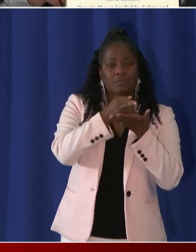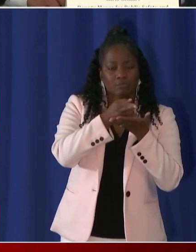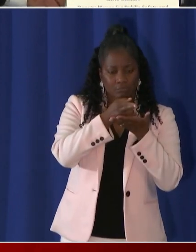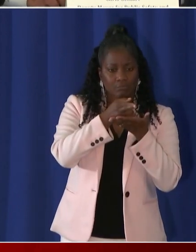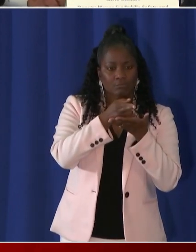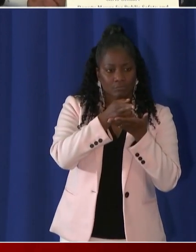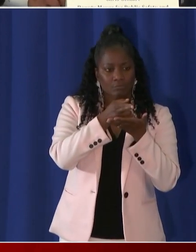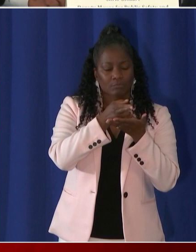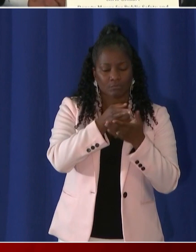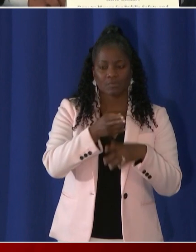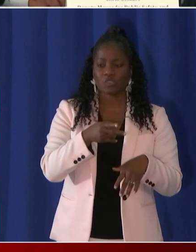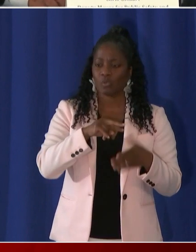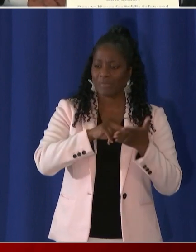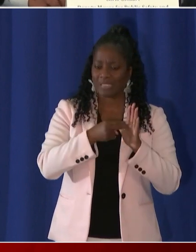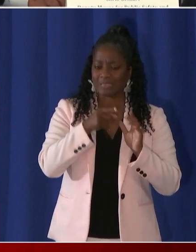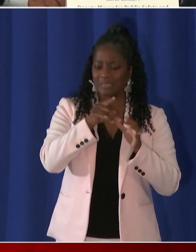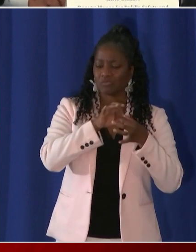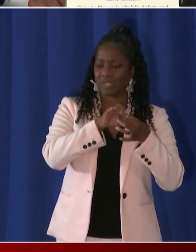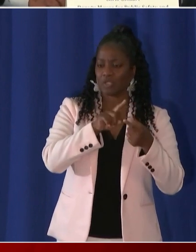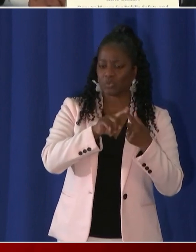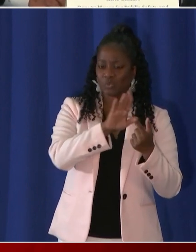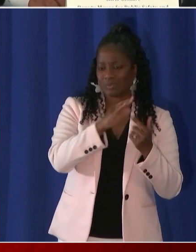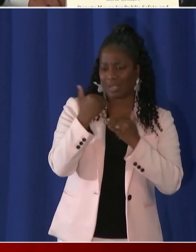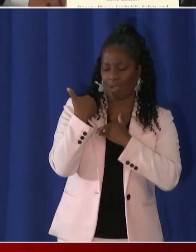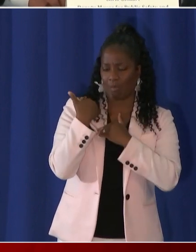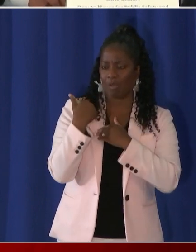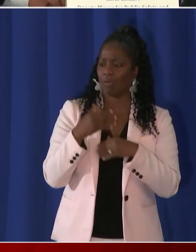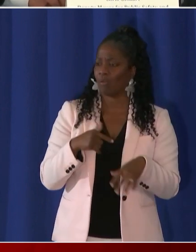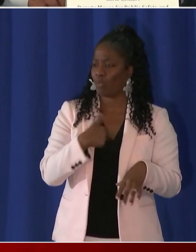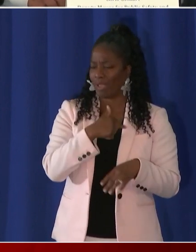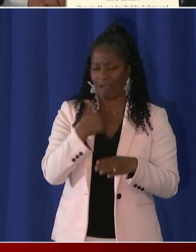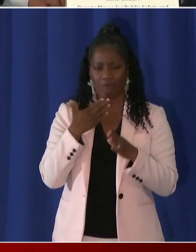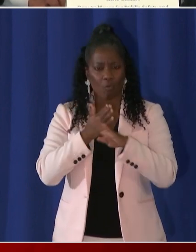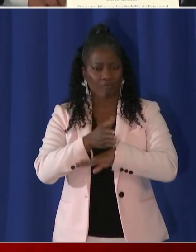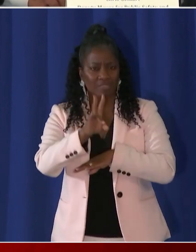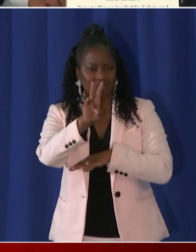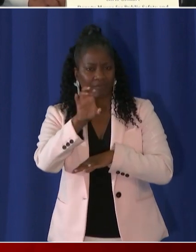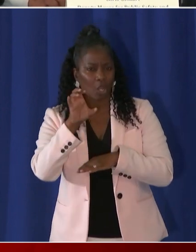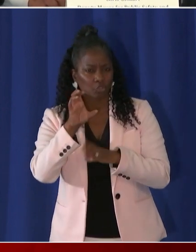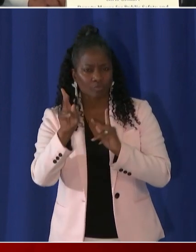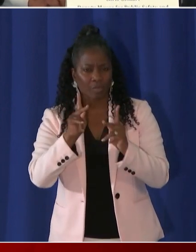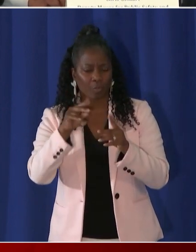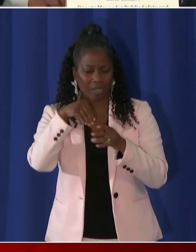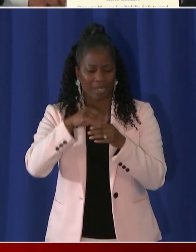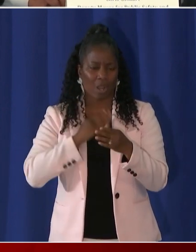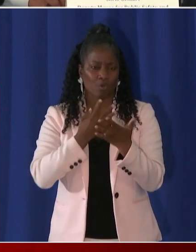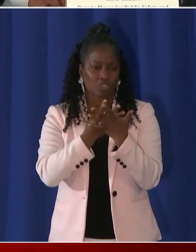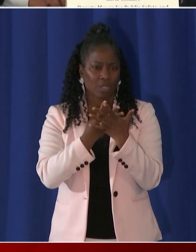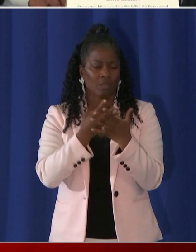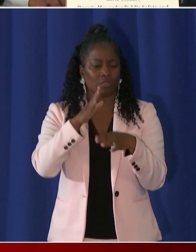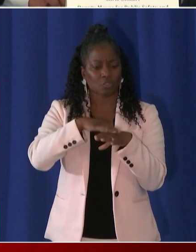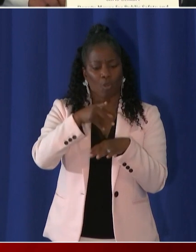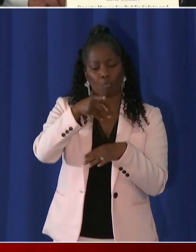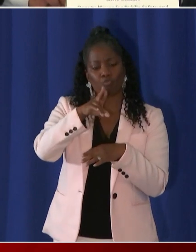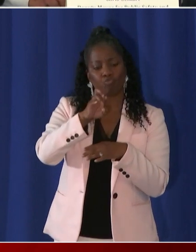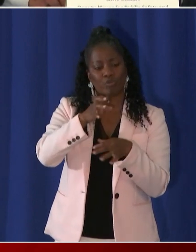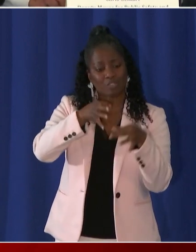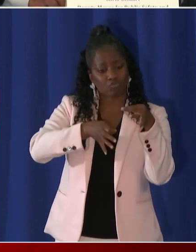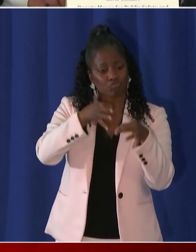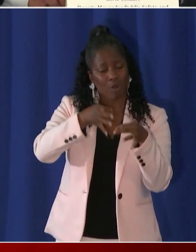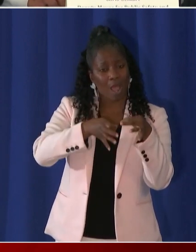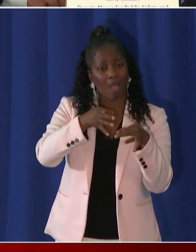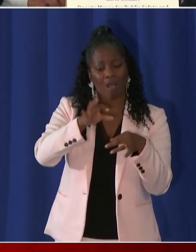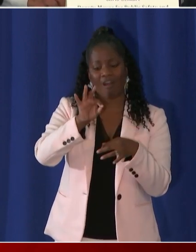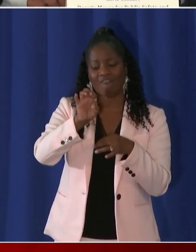adds into where we get from the accountability side, we have over 700 people in our jail today that are in pretrial felony